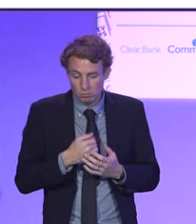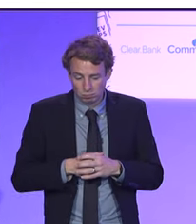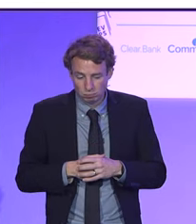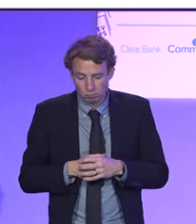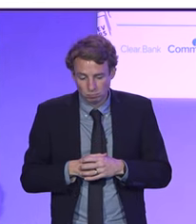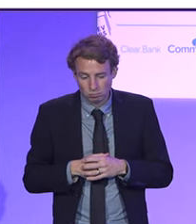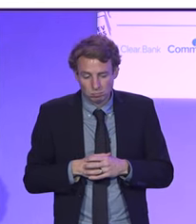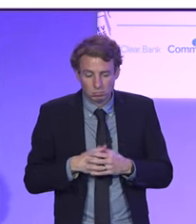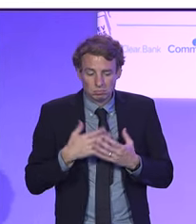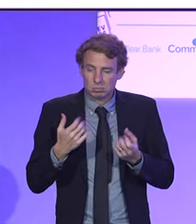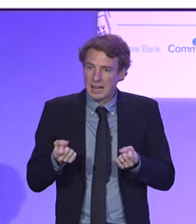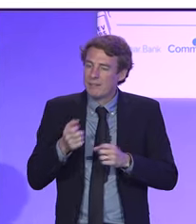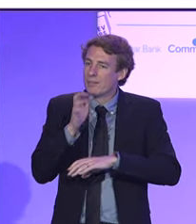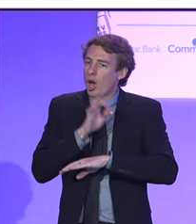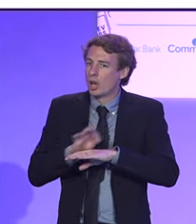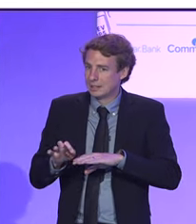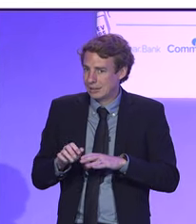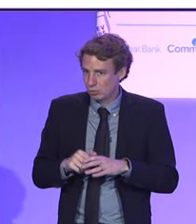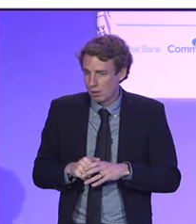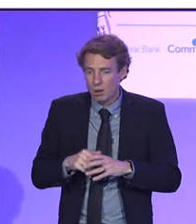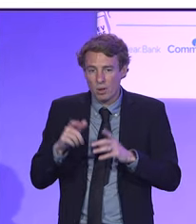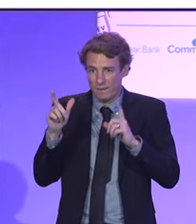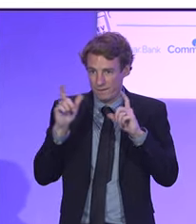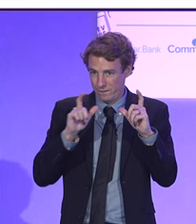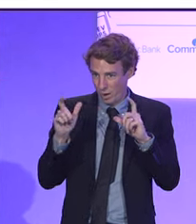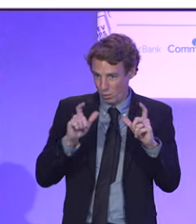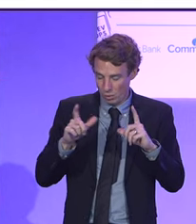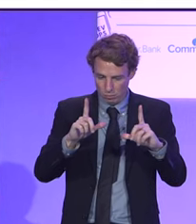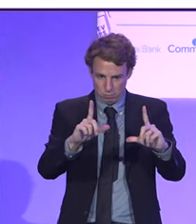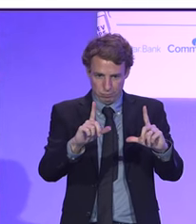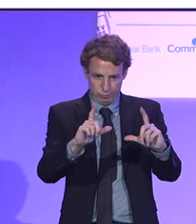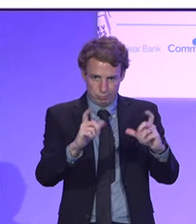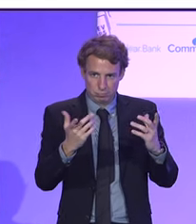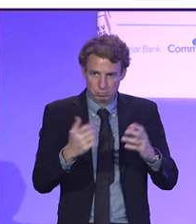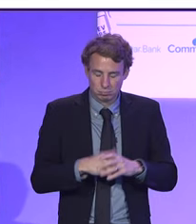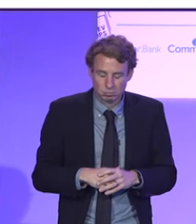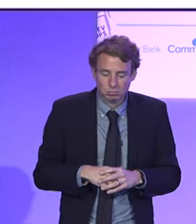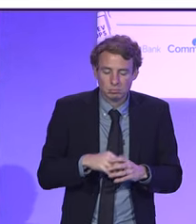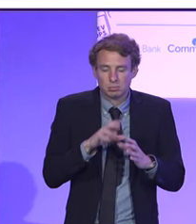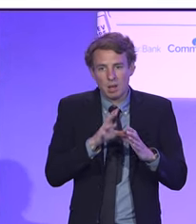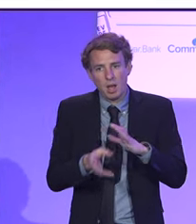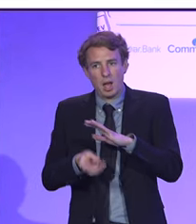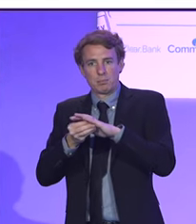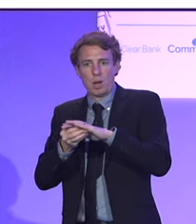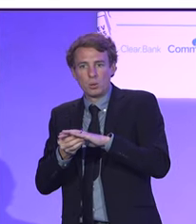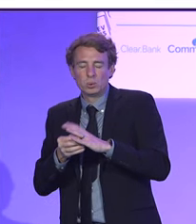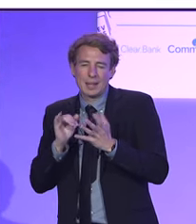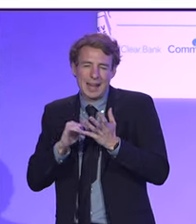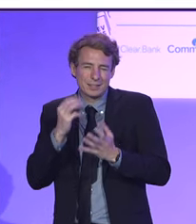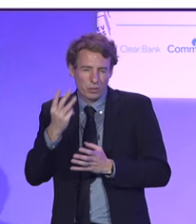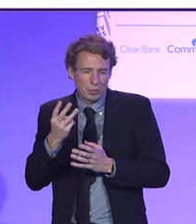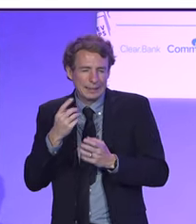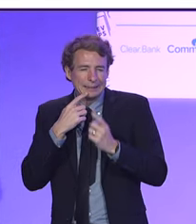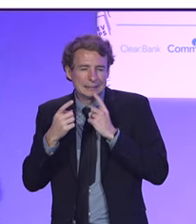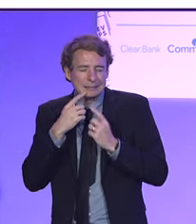architecture. Is you upload a photo on a service, this lands in a data storage in AWS, it's called S3.